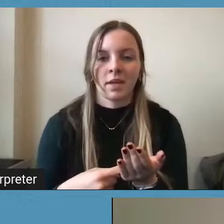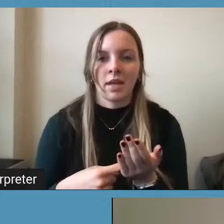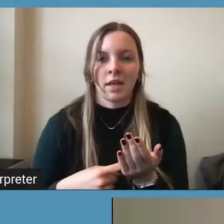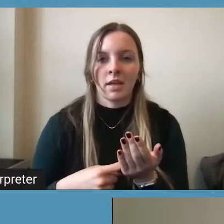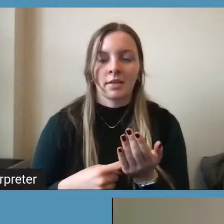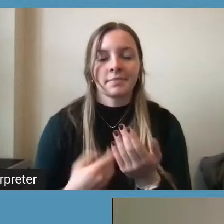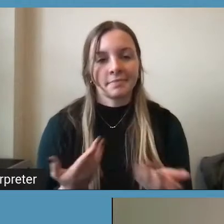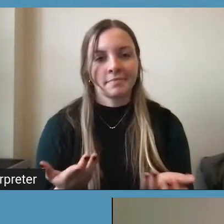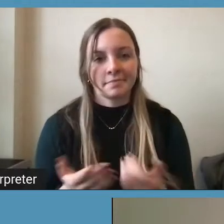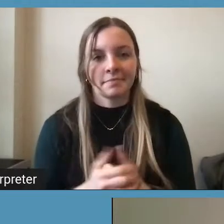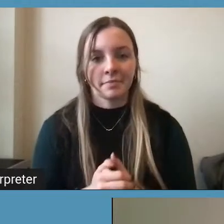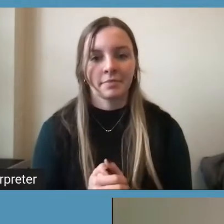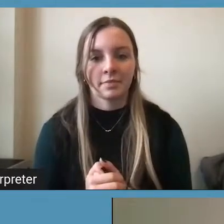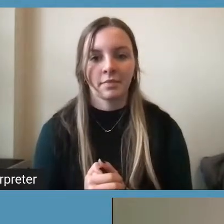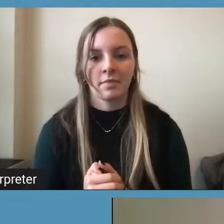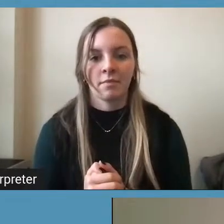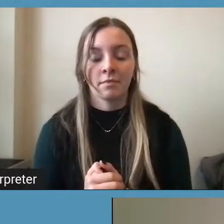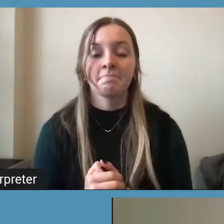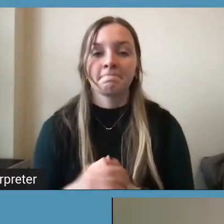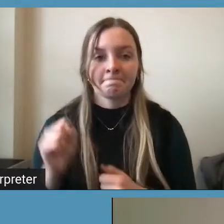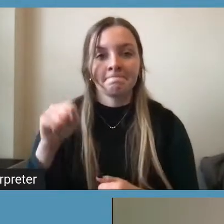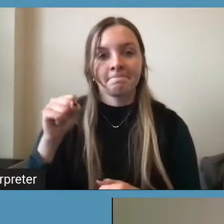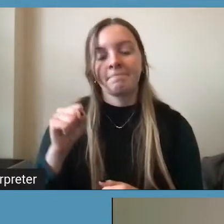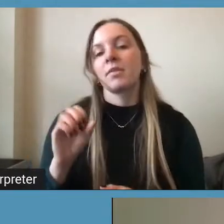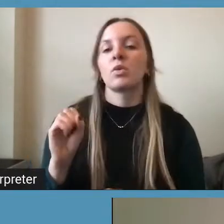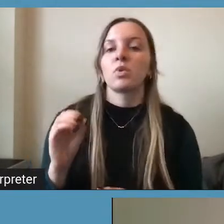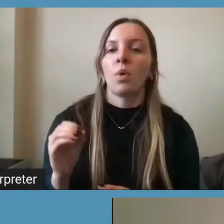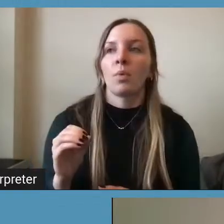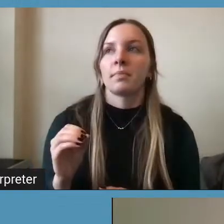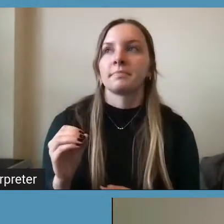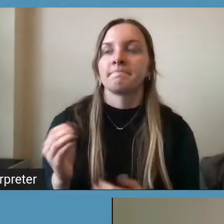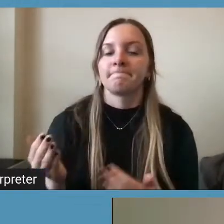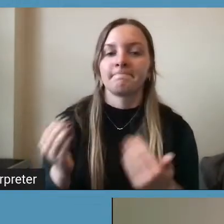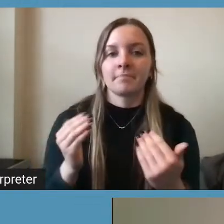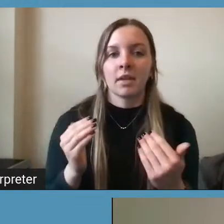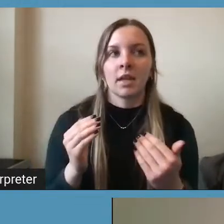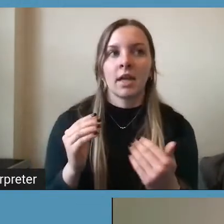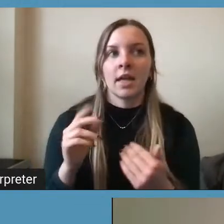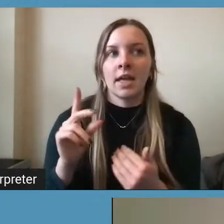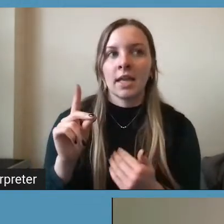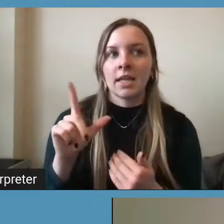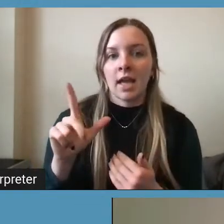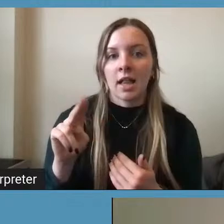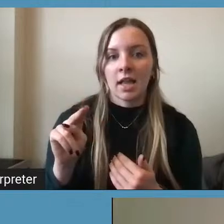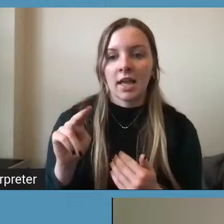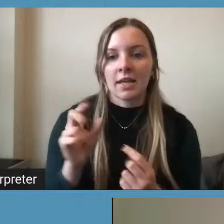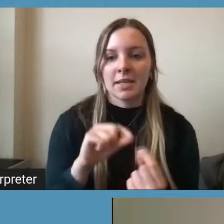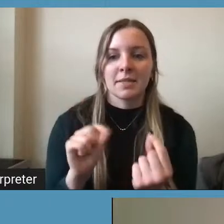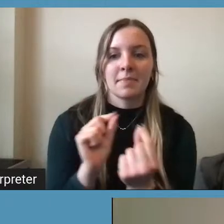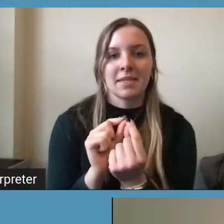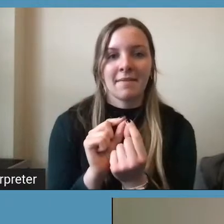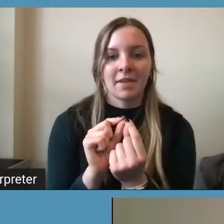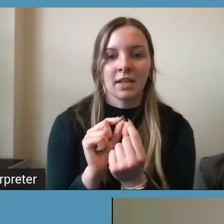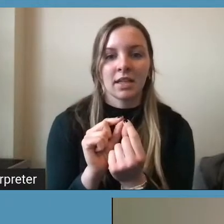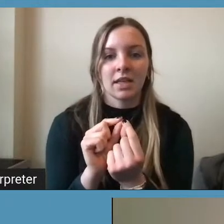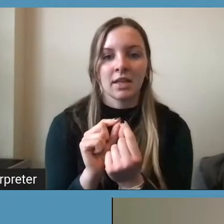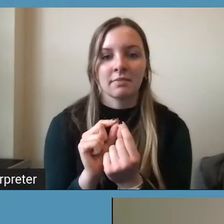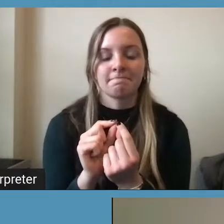tool? Yeah, so in terms of let's start with the DLN specifically. So